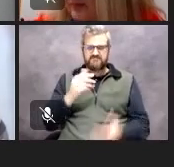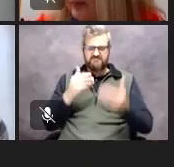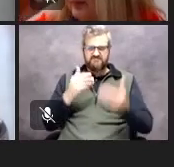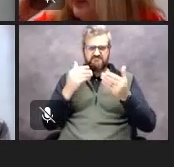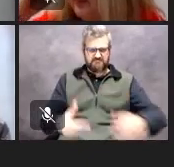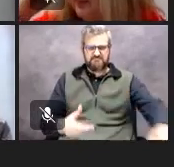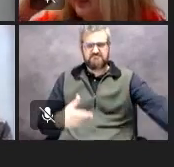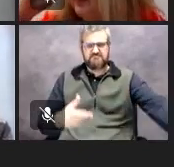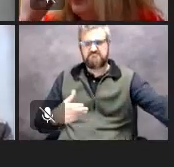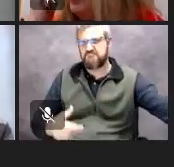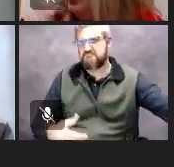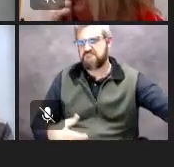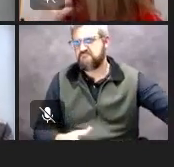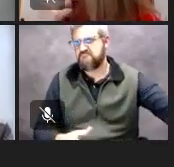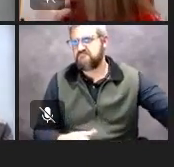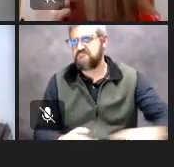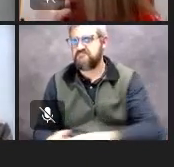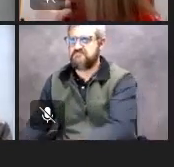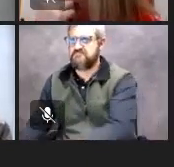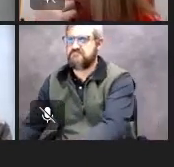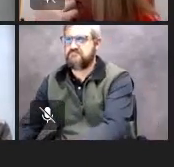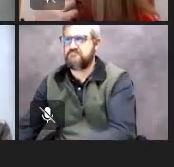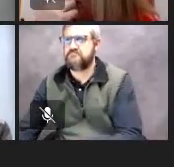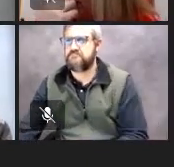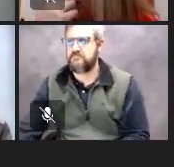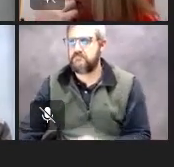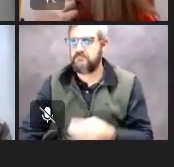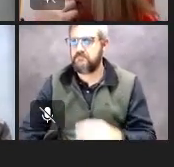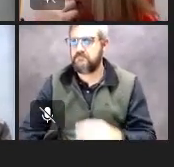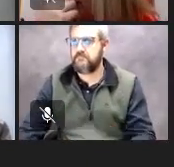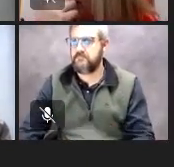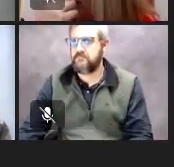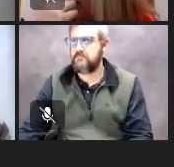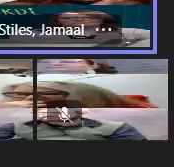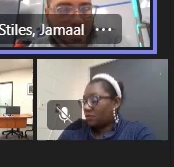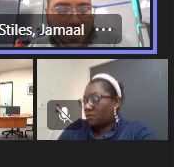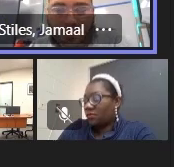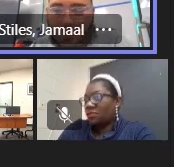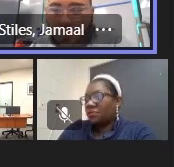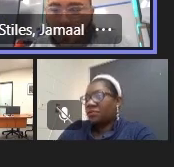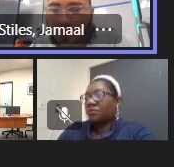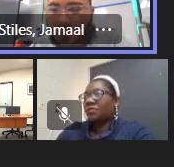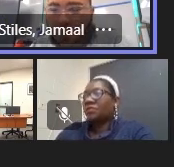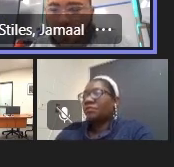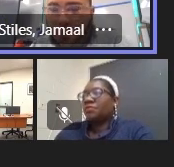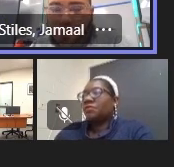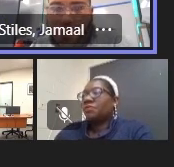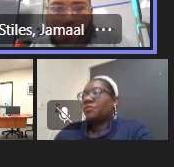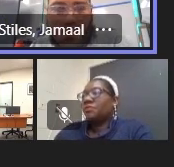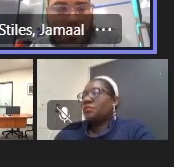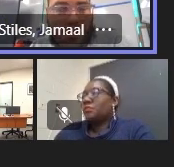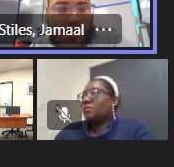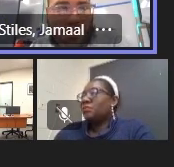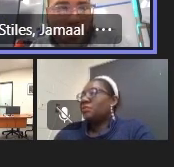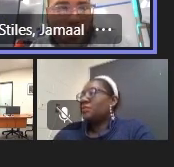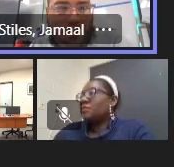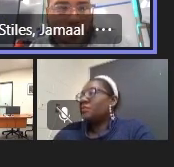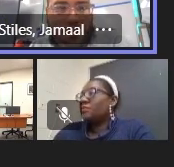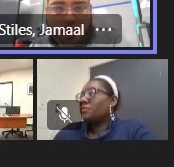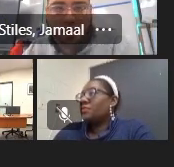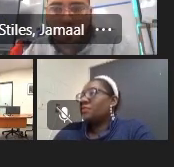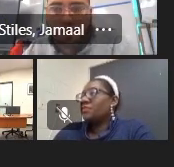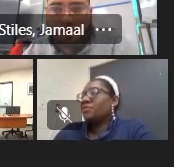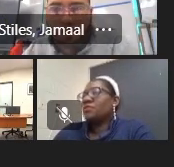and I think I can't see my screen. There you go. Stacy, if you'll share the screen so we can see the